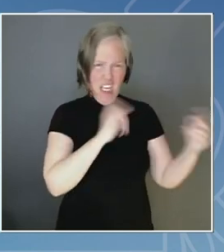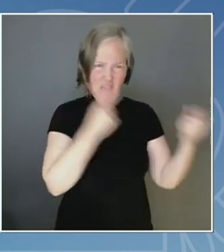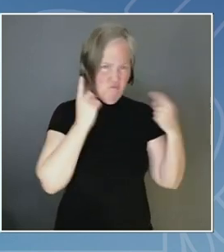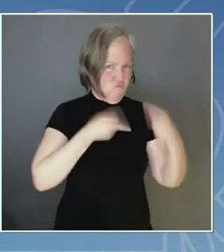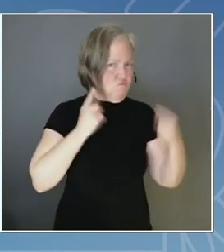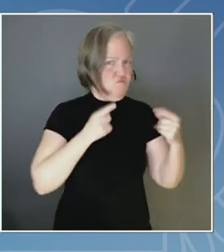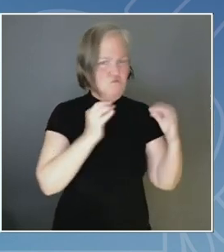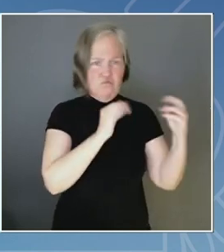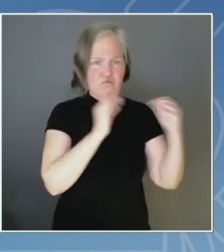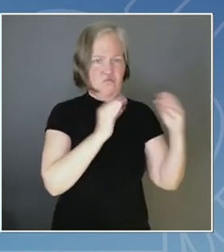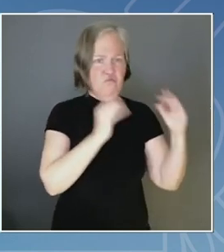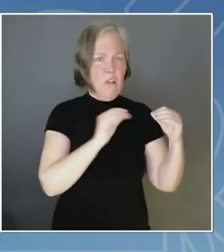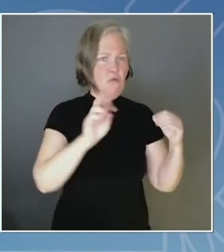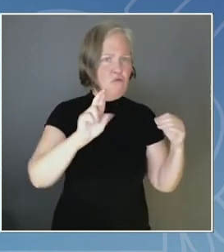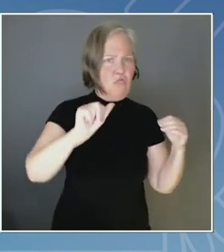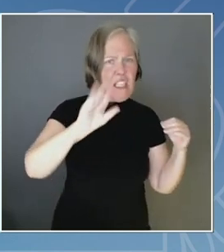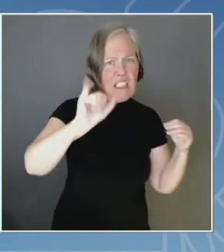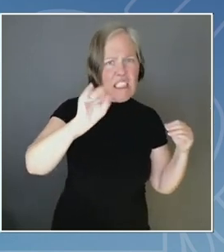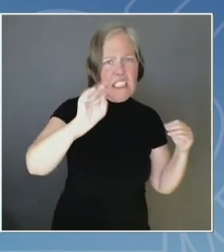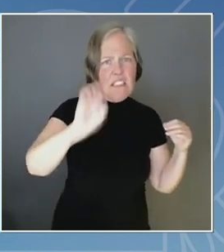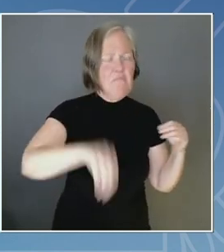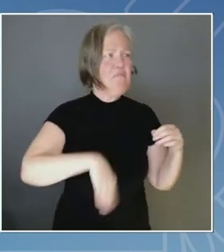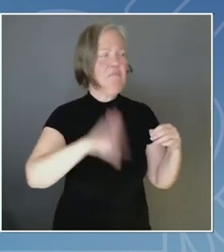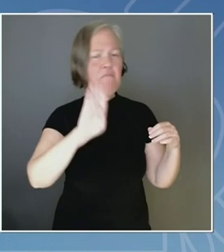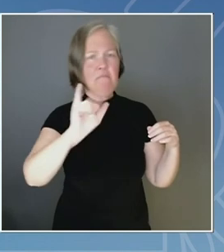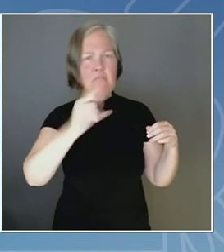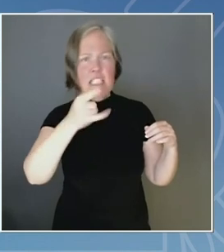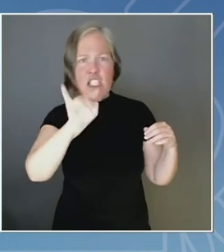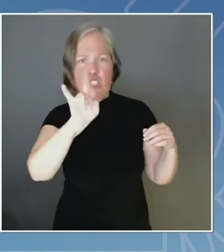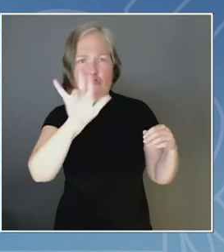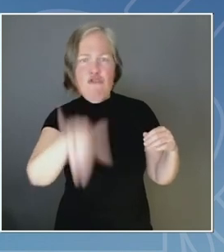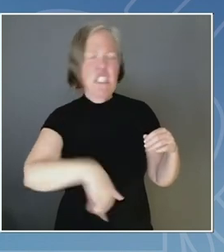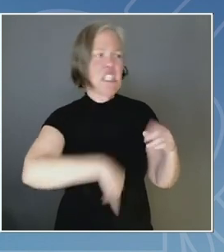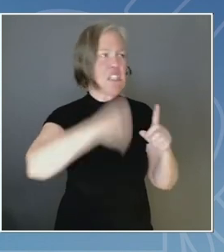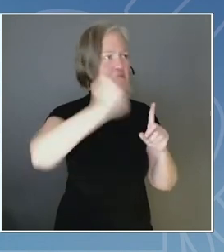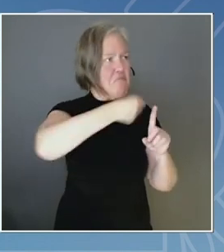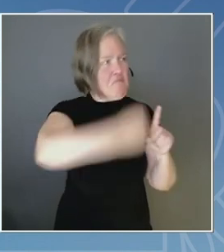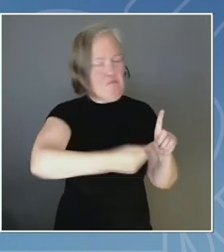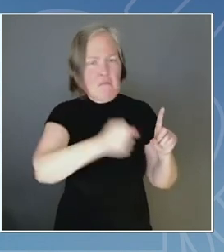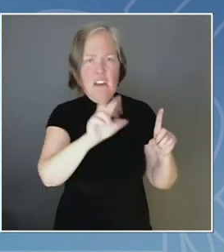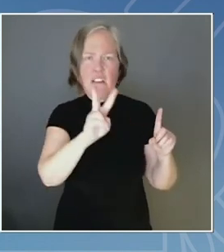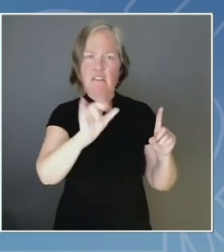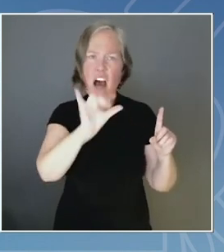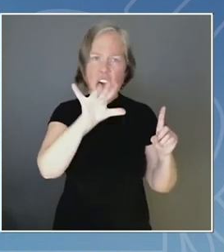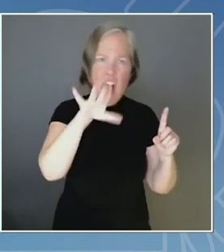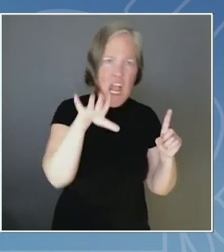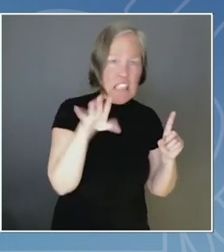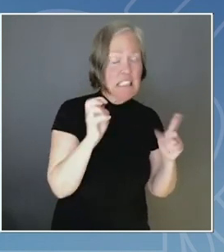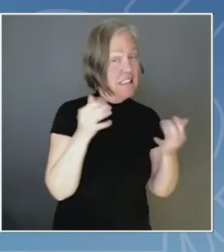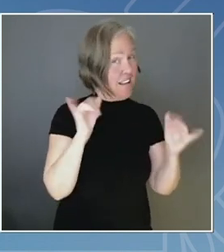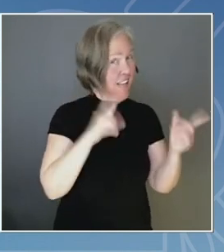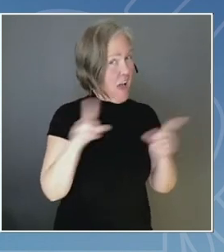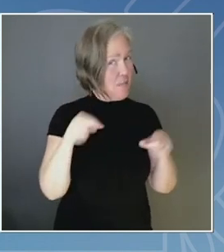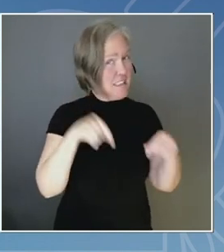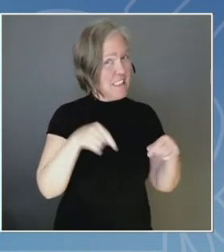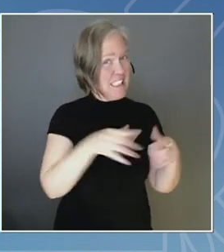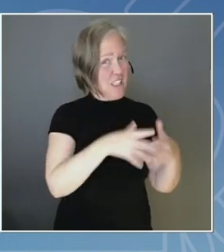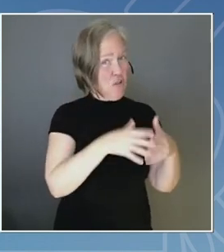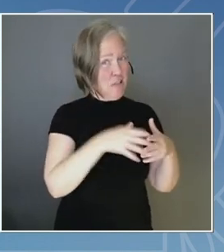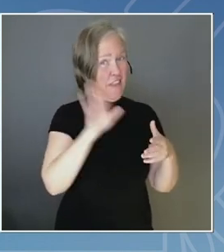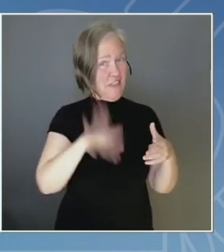about the racism and the bigotry and the violence that still exists in this country that's fueled by